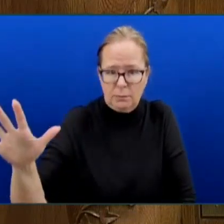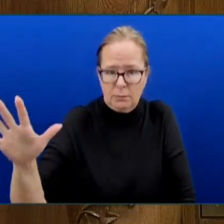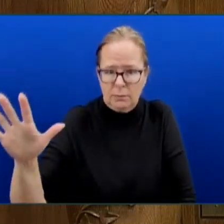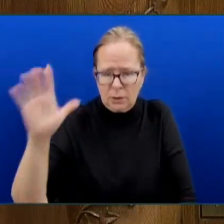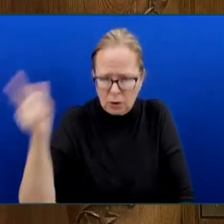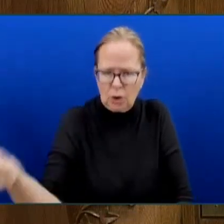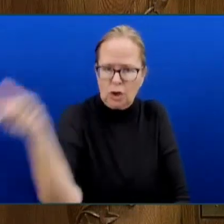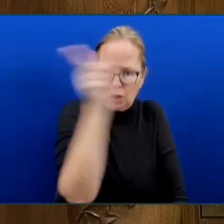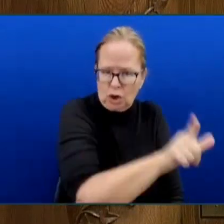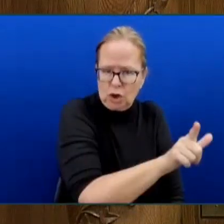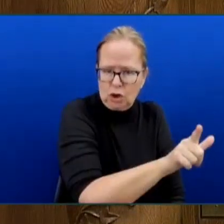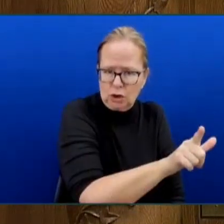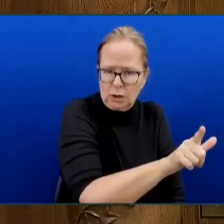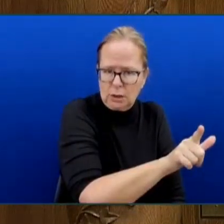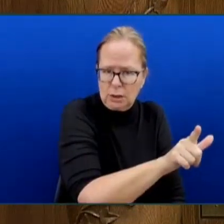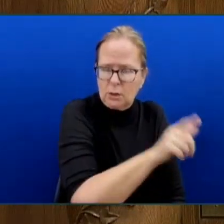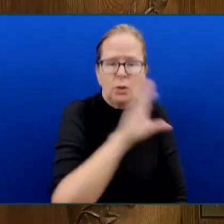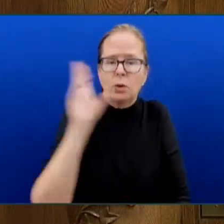No.